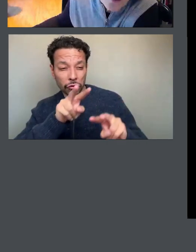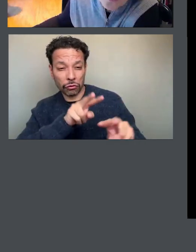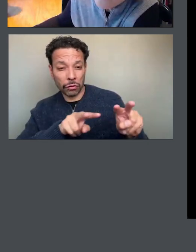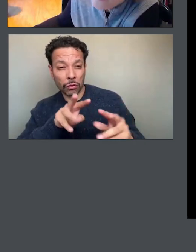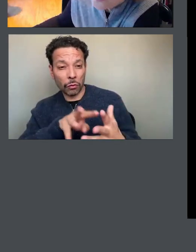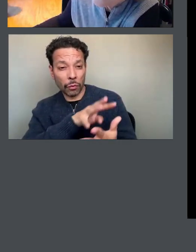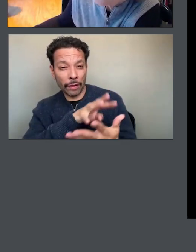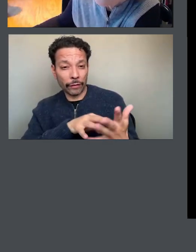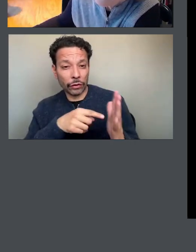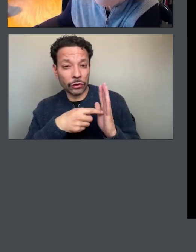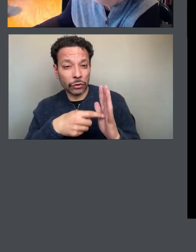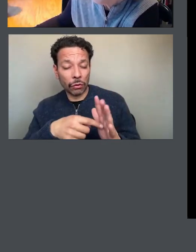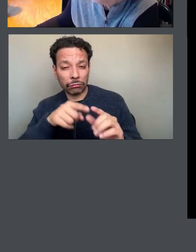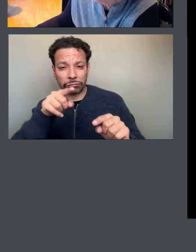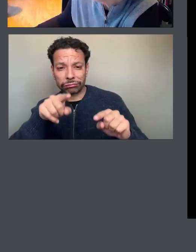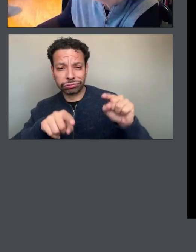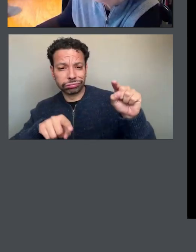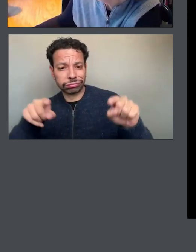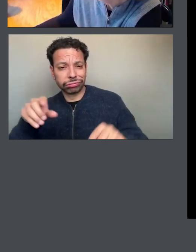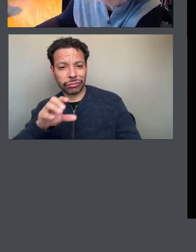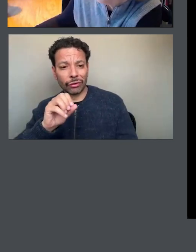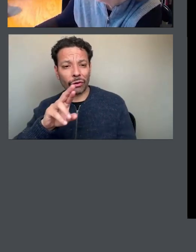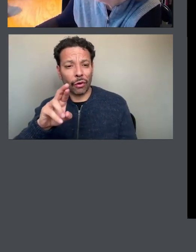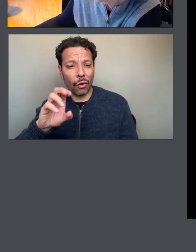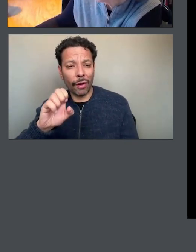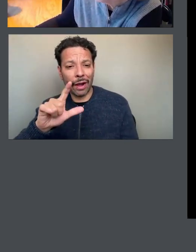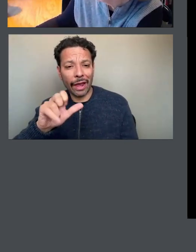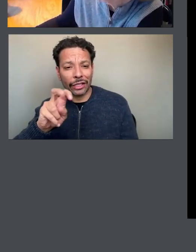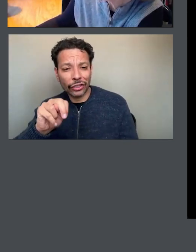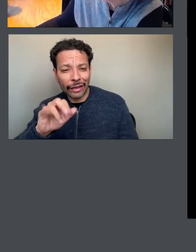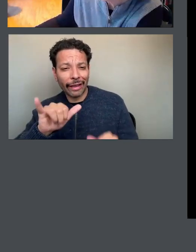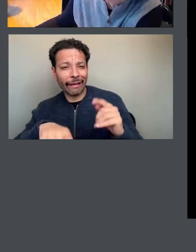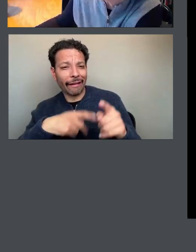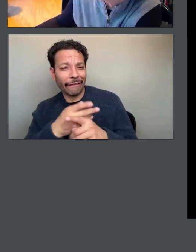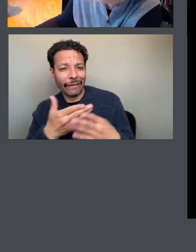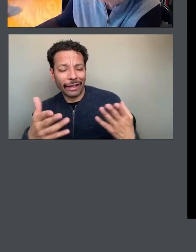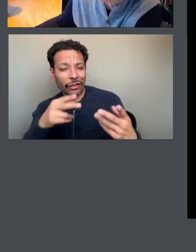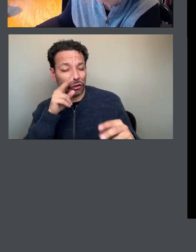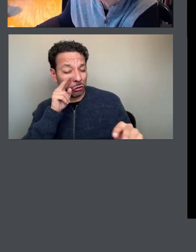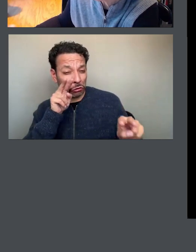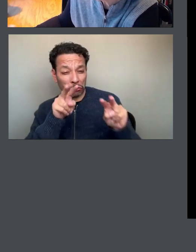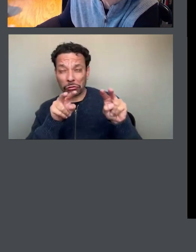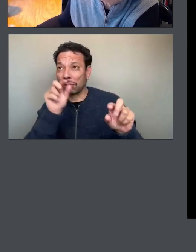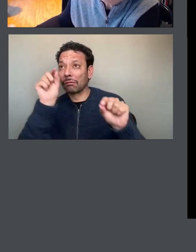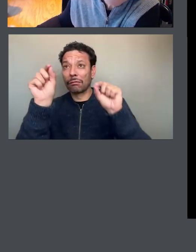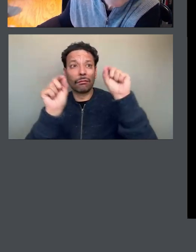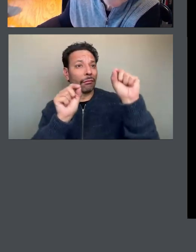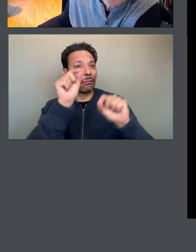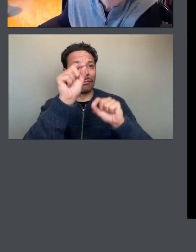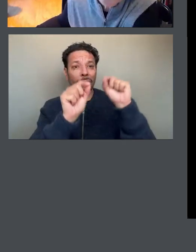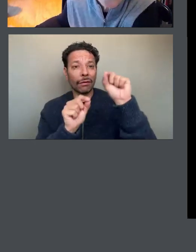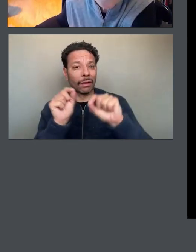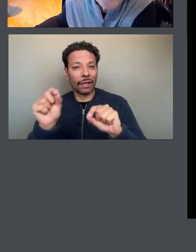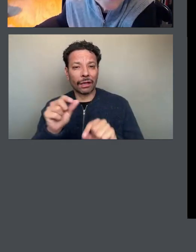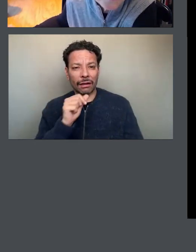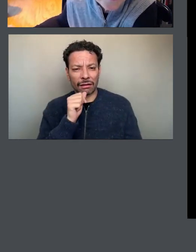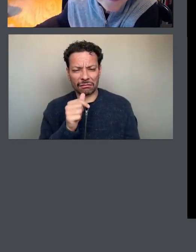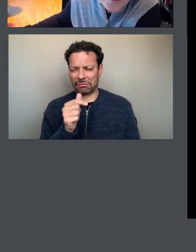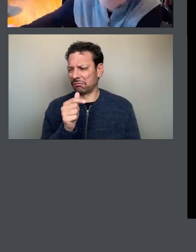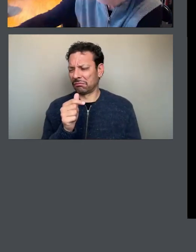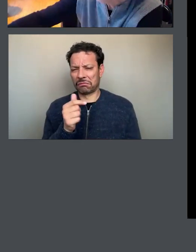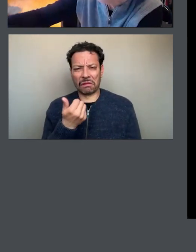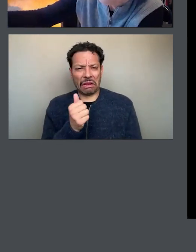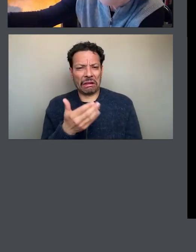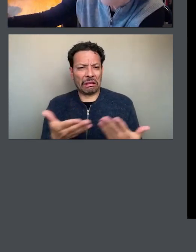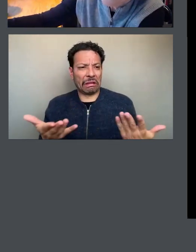showing correlations and that kind of thing, the point is, if you look at all these dots, they don't seem to be related to anything. They